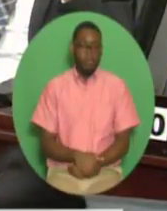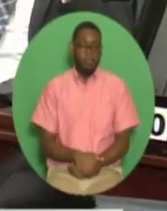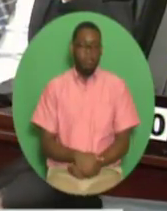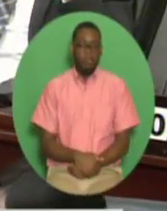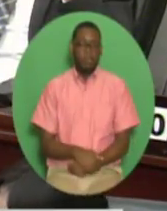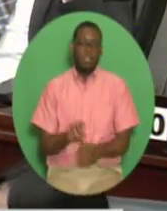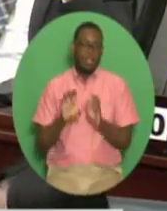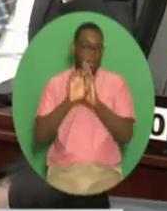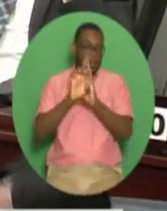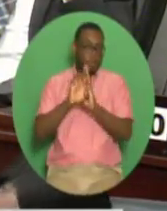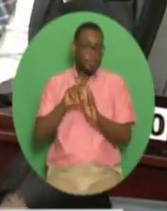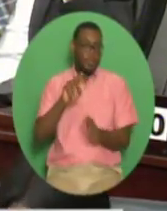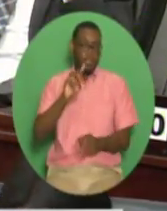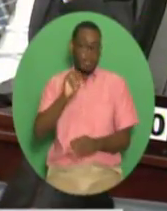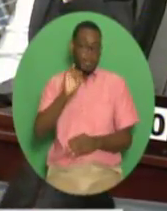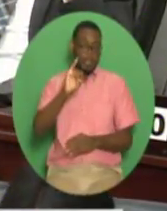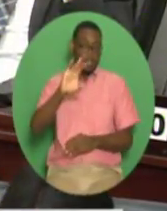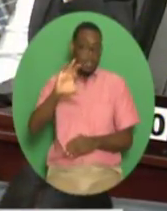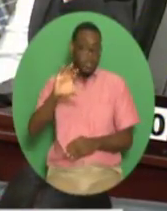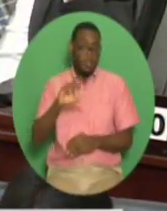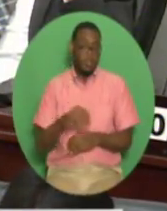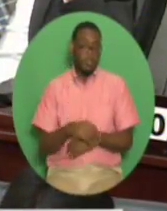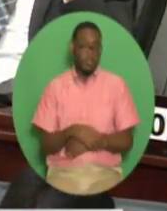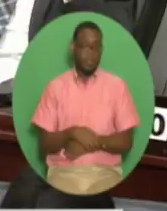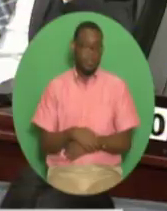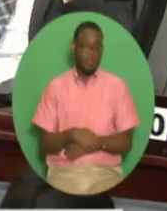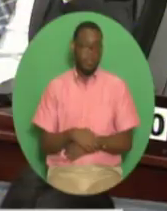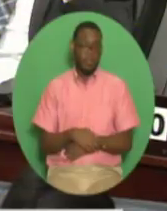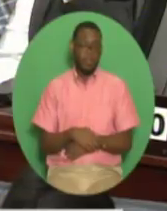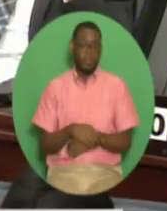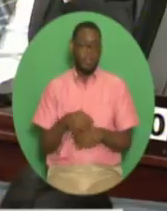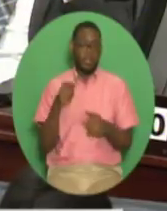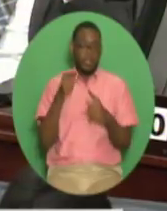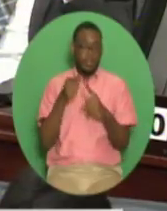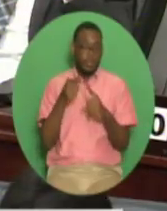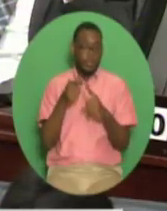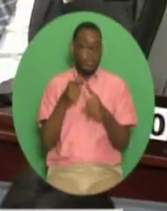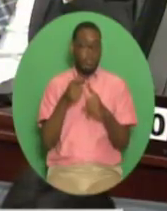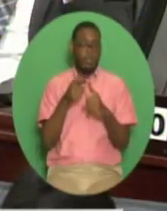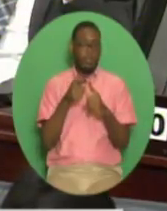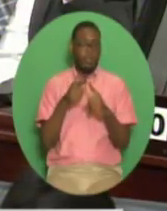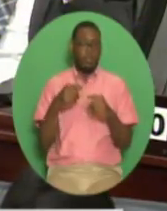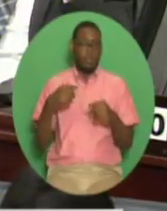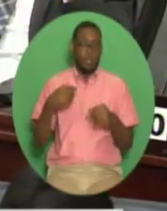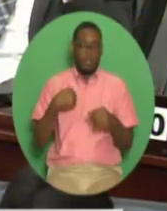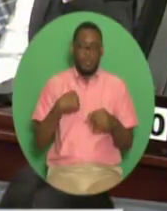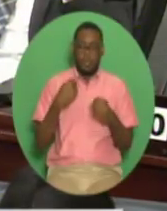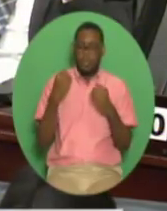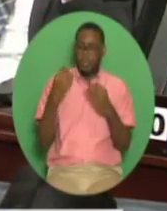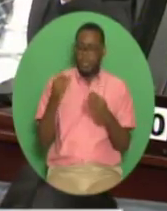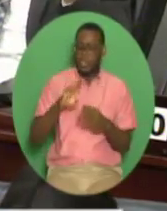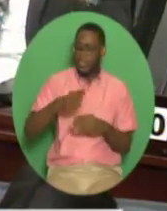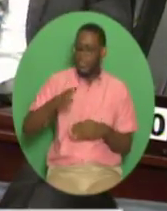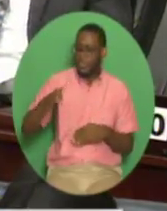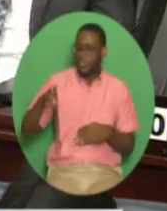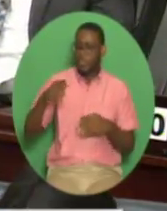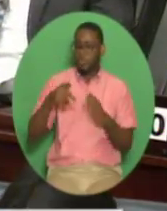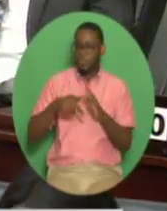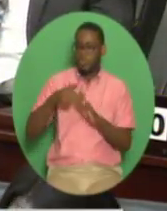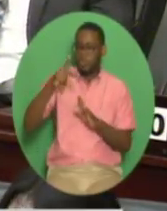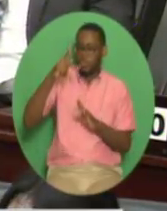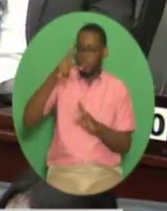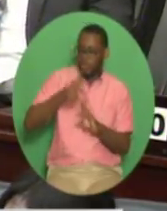MIC IT, for example, they have in place a number of programs. For